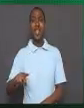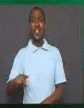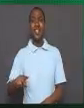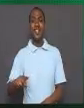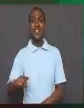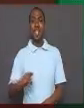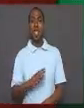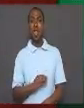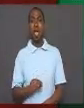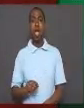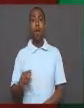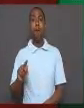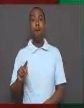plasma.